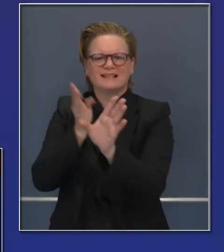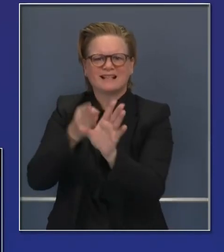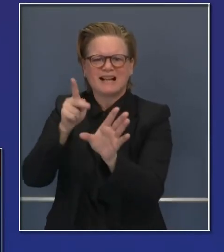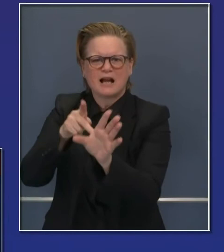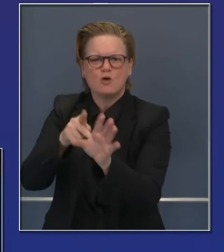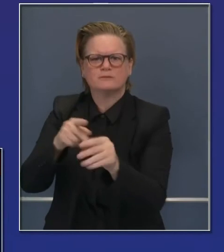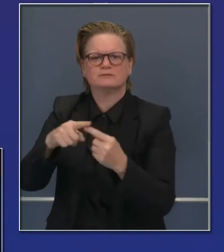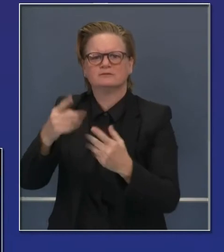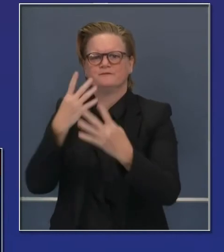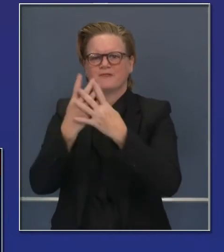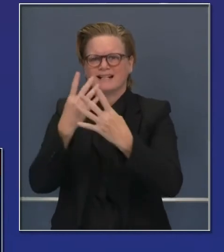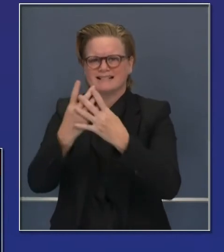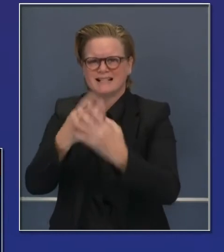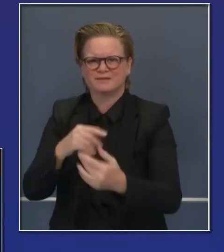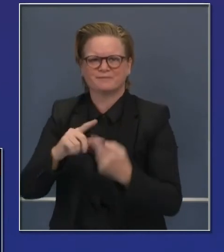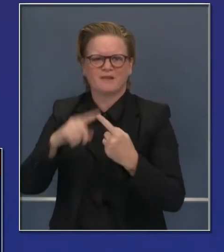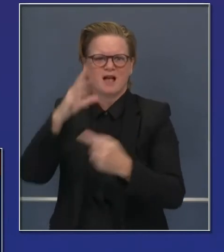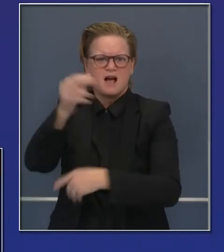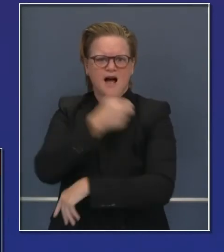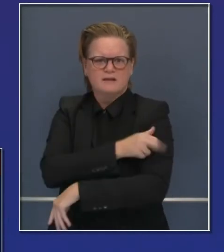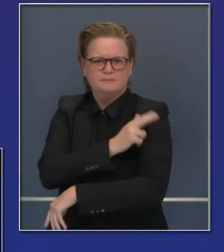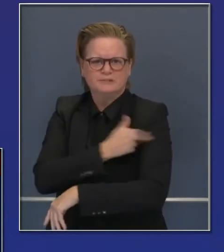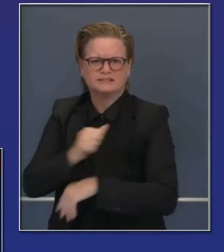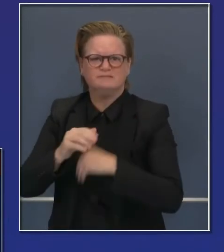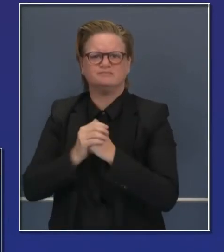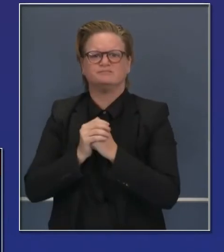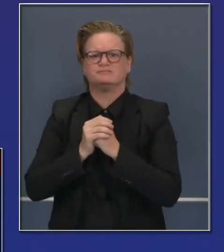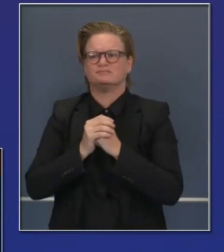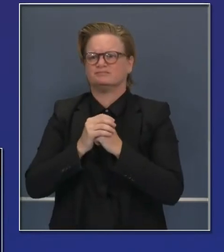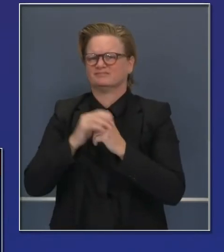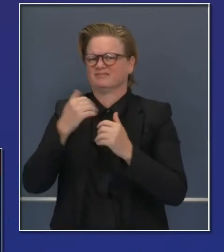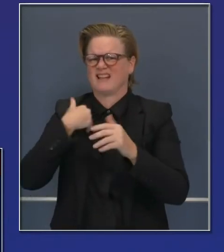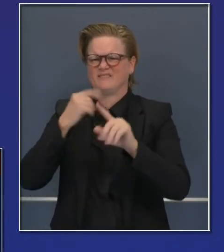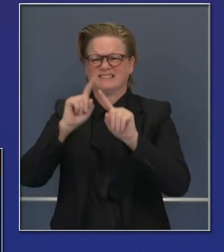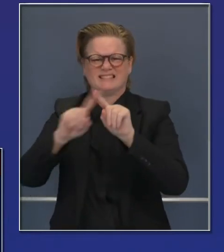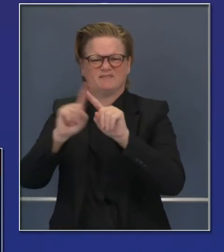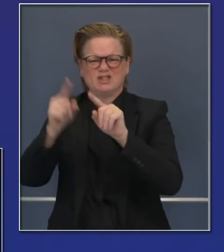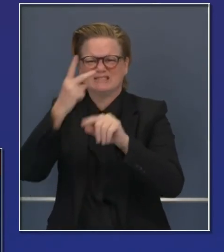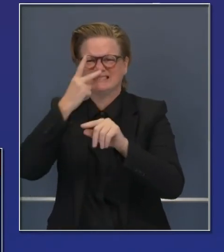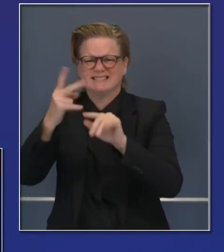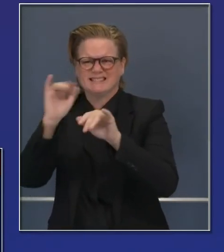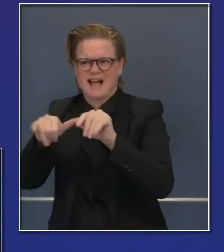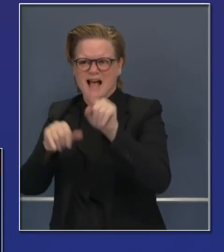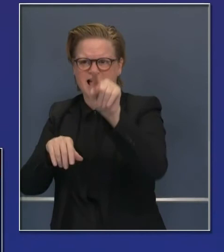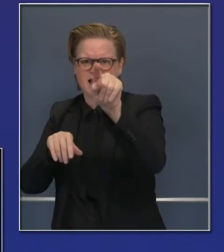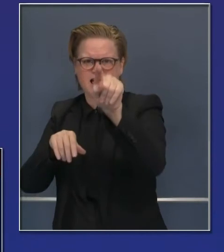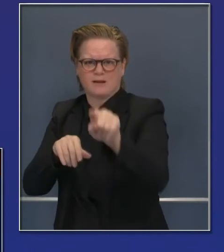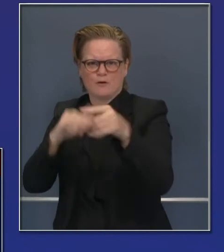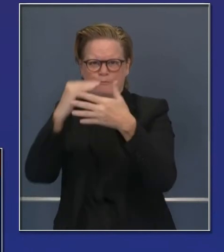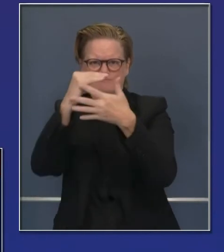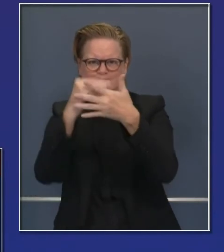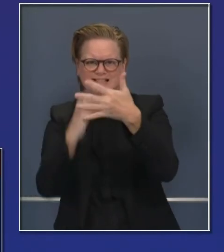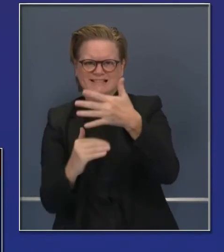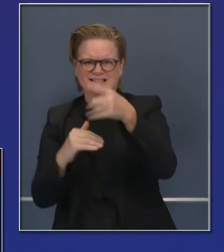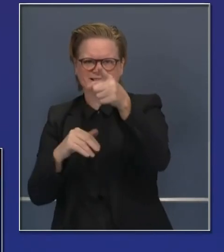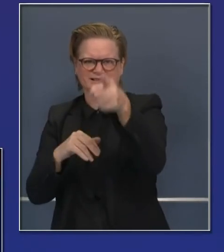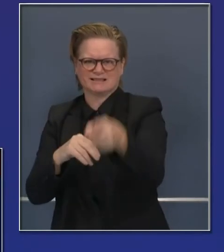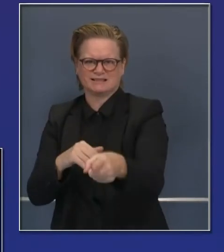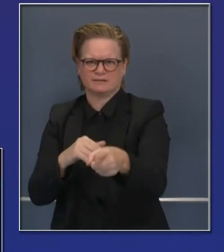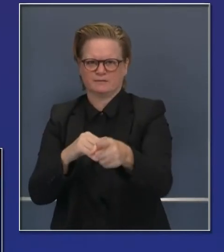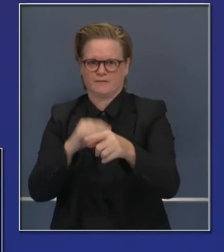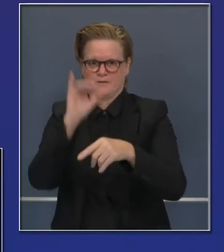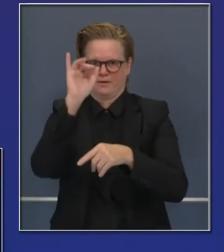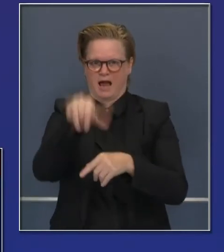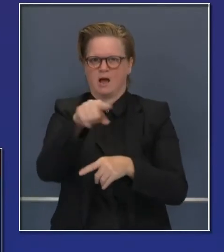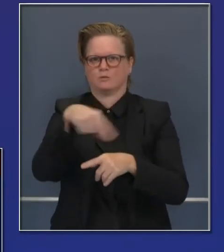paramedics, EMTs, dialysis centers. So you get a sense of these tiers in terms of our prioritization of distribution